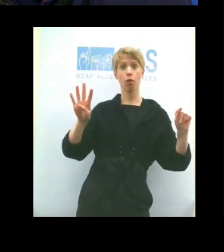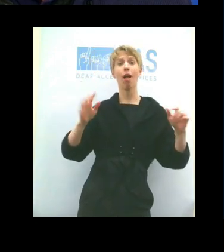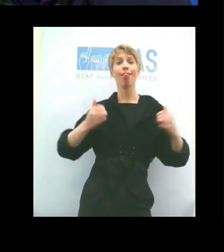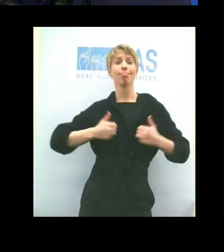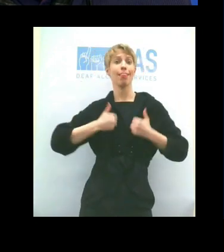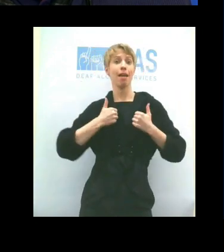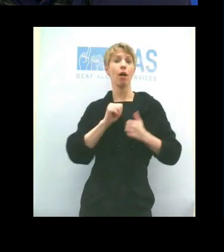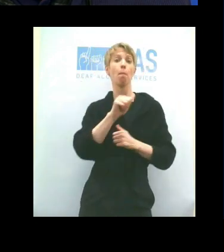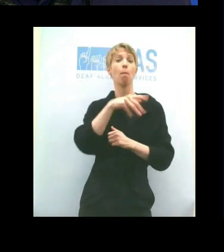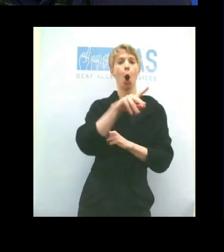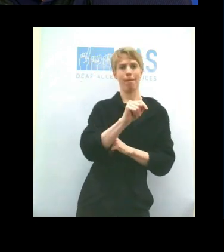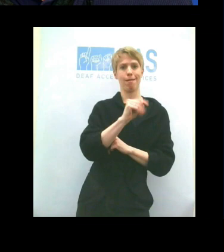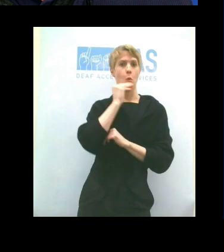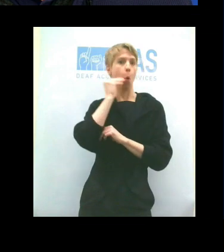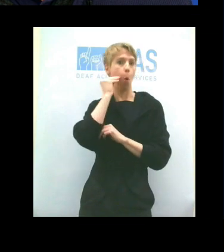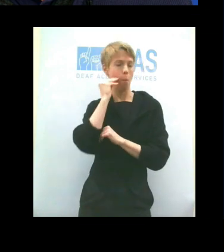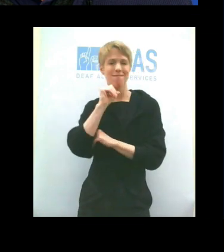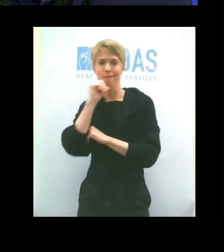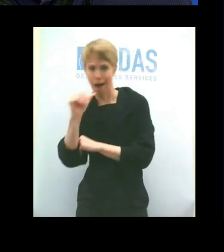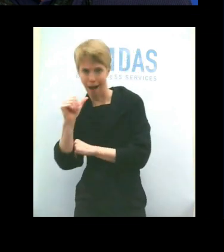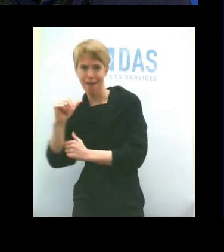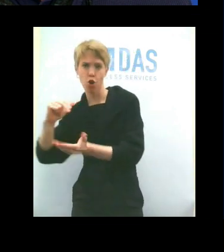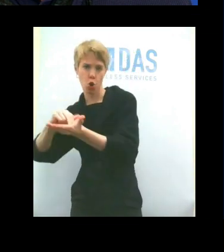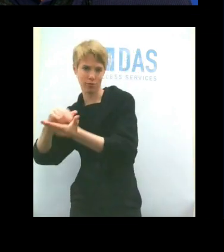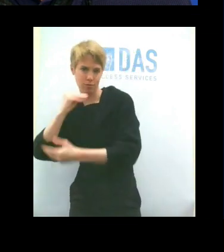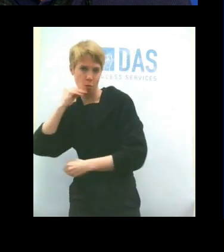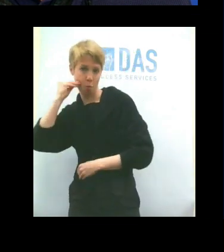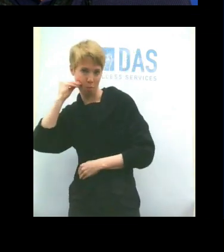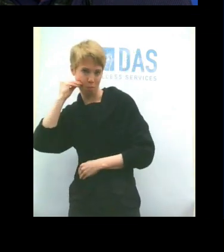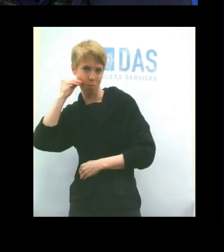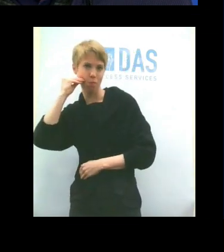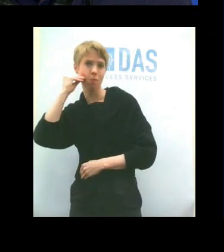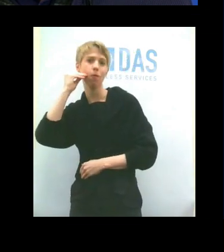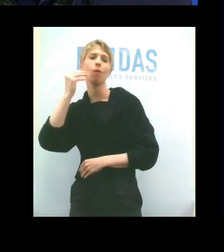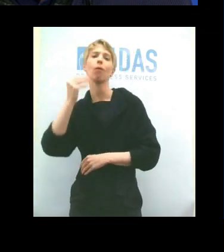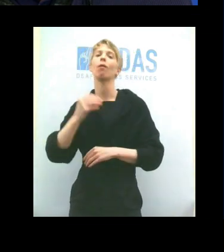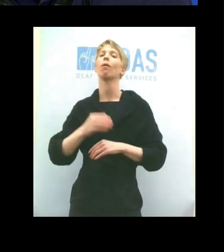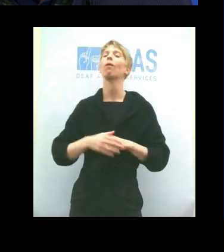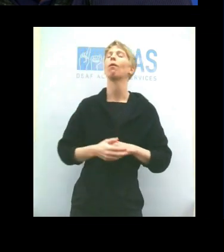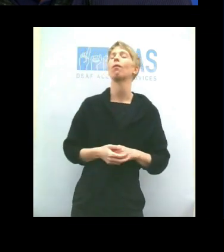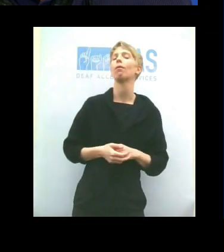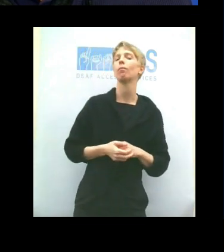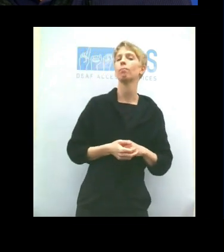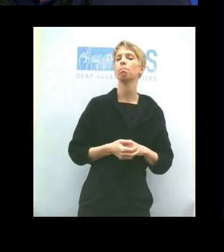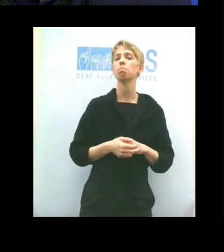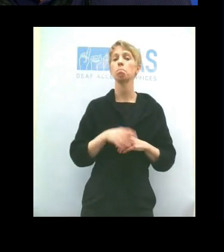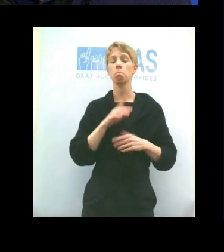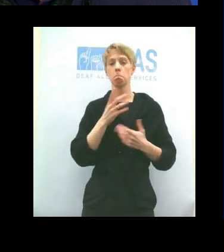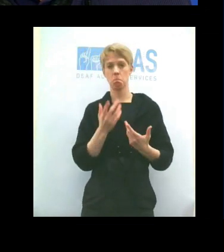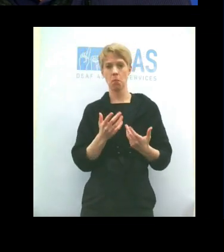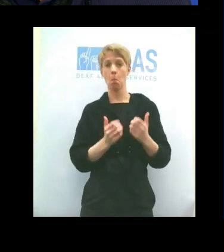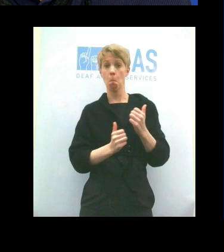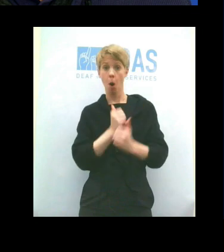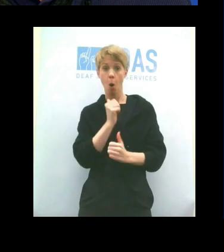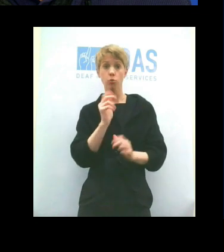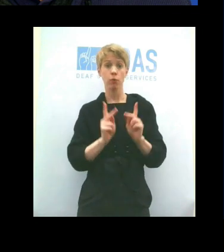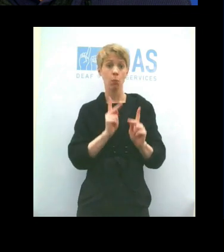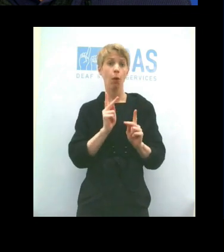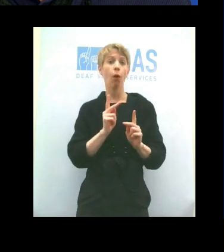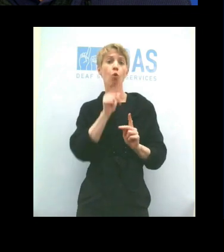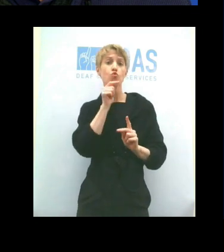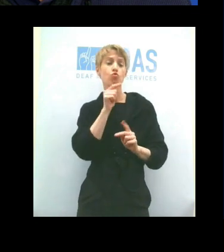do not live in a nursing home. And you can see that we certainly have the majority of individuals in the age range